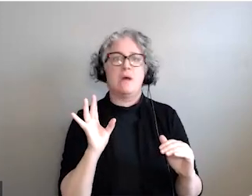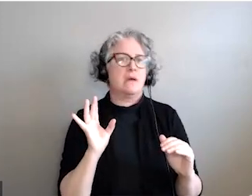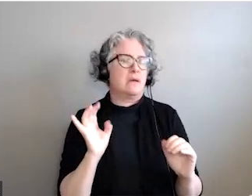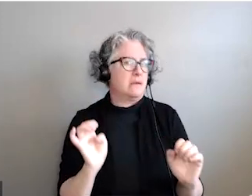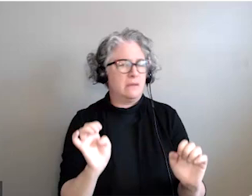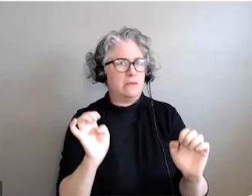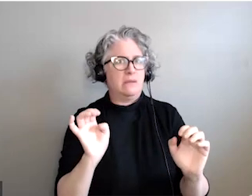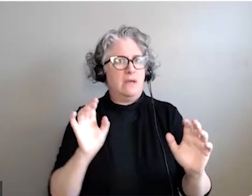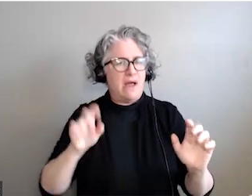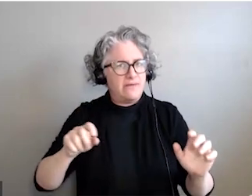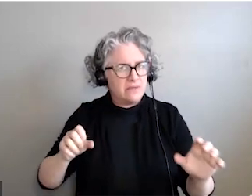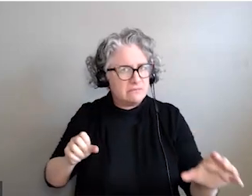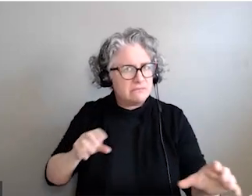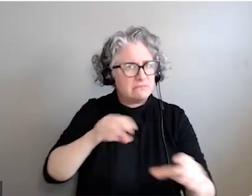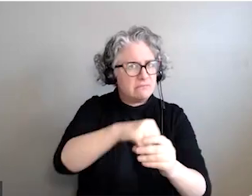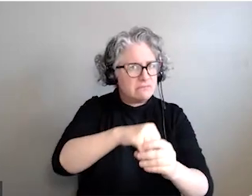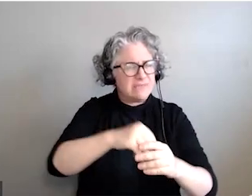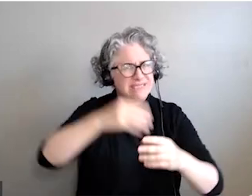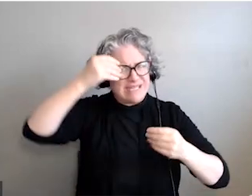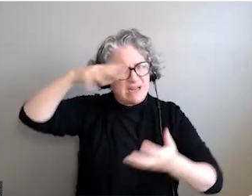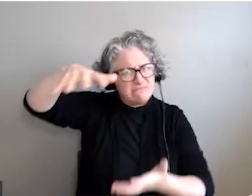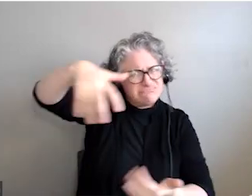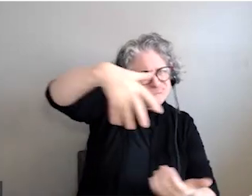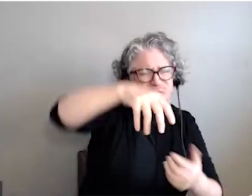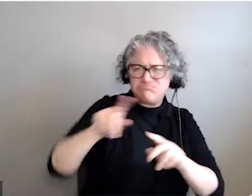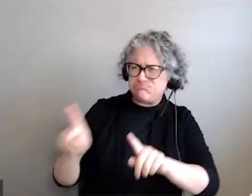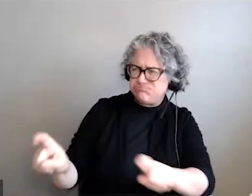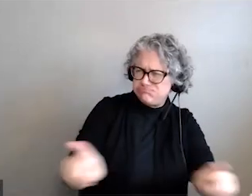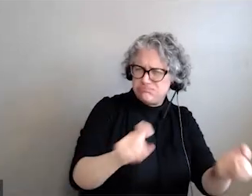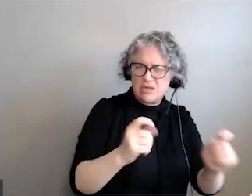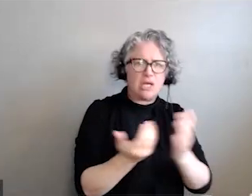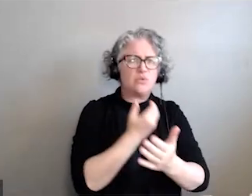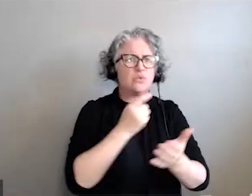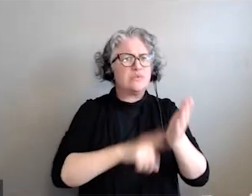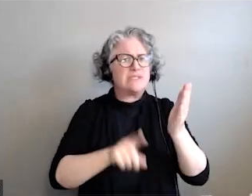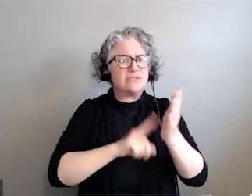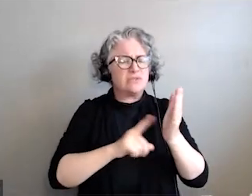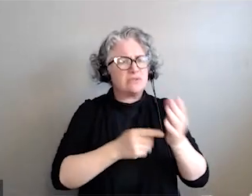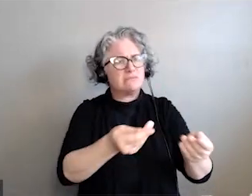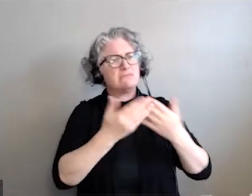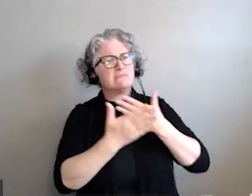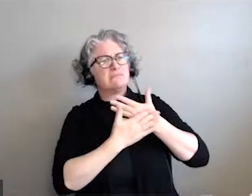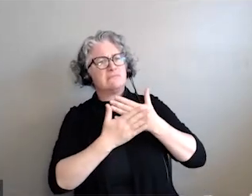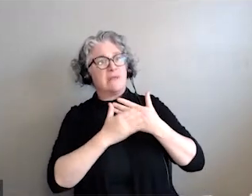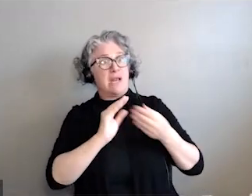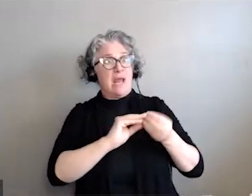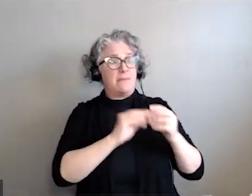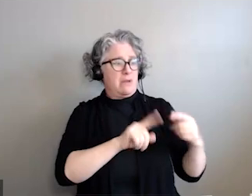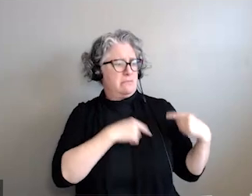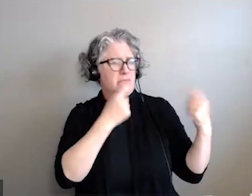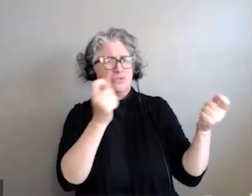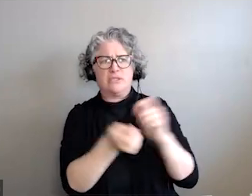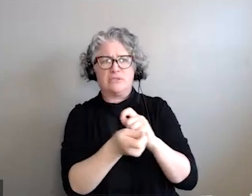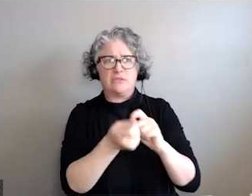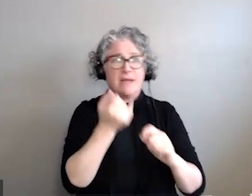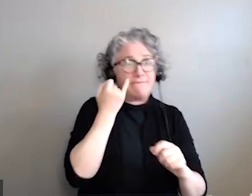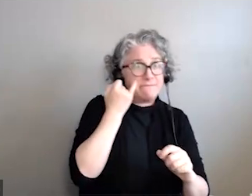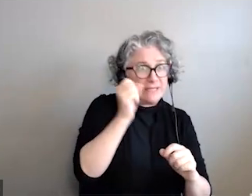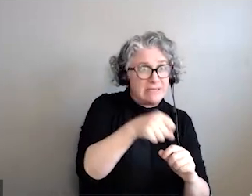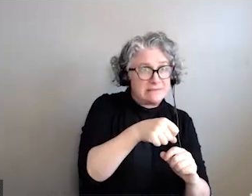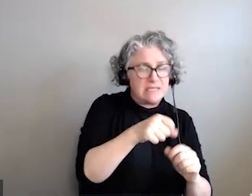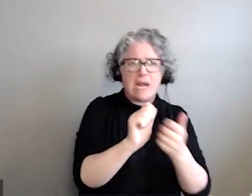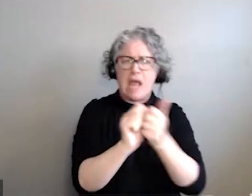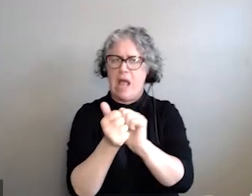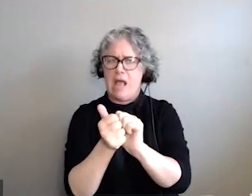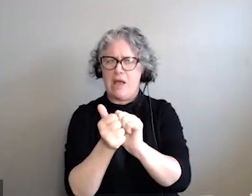speech disabilities in data collection and for new research that can tell us if and how this number has changed over the years. Next slide,